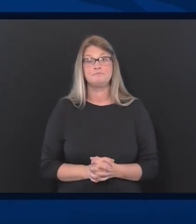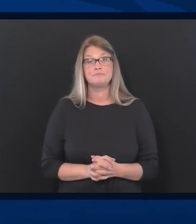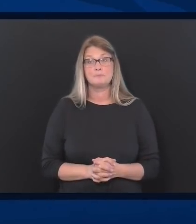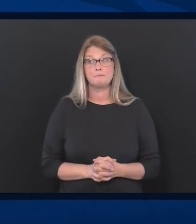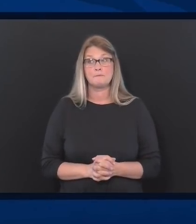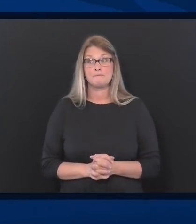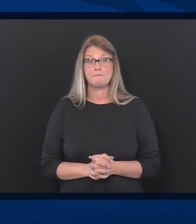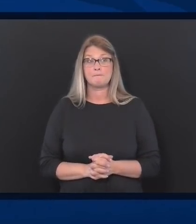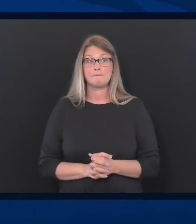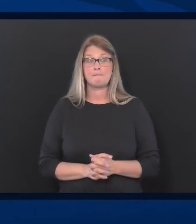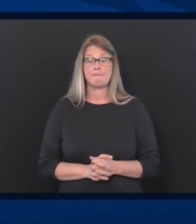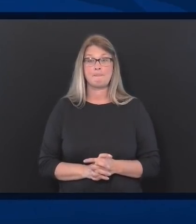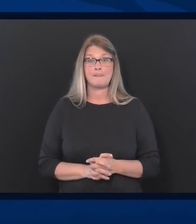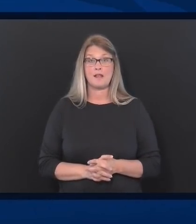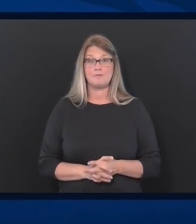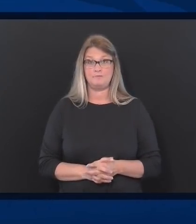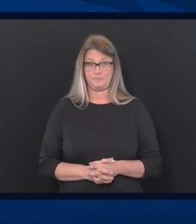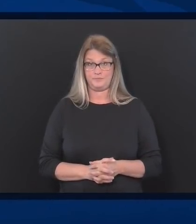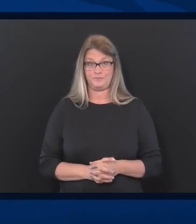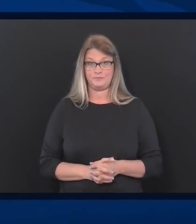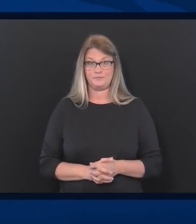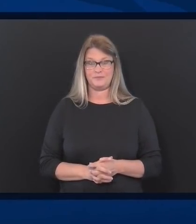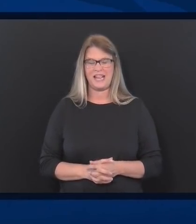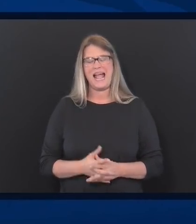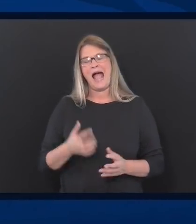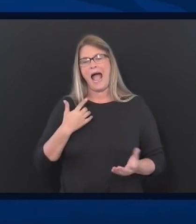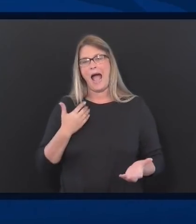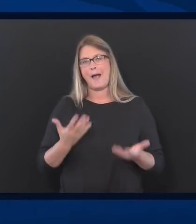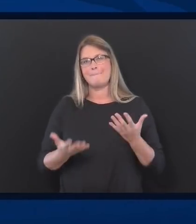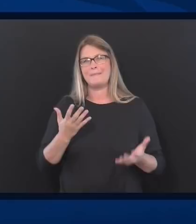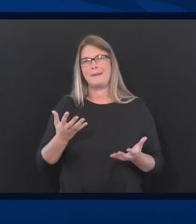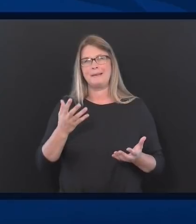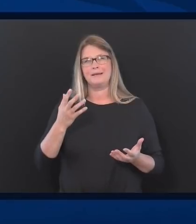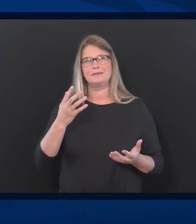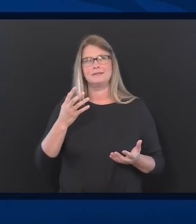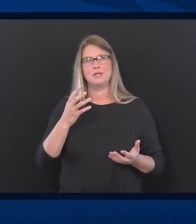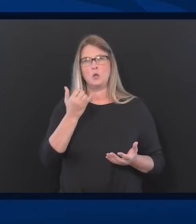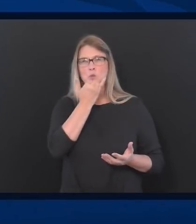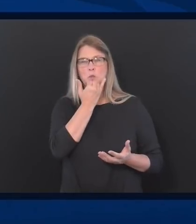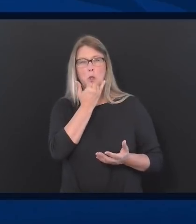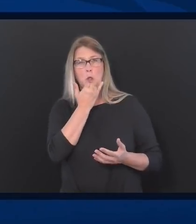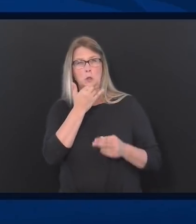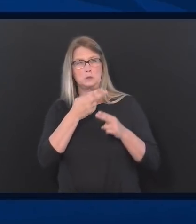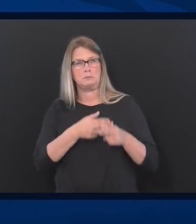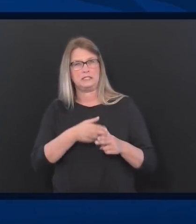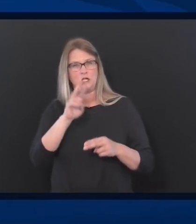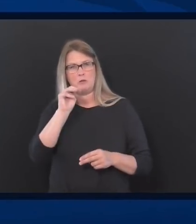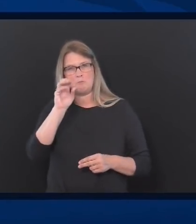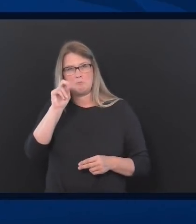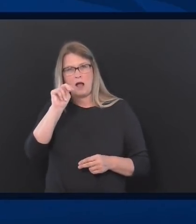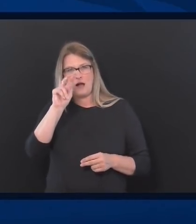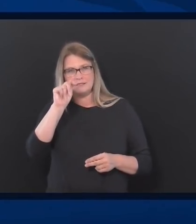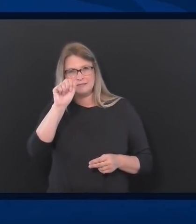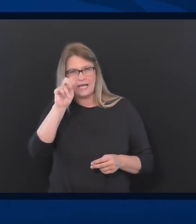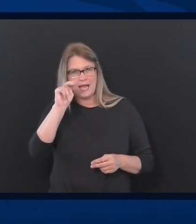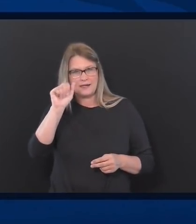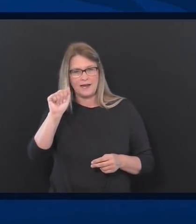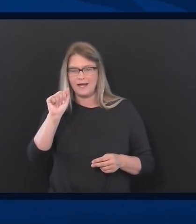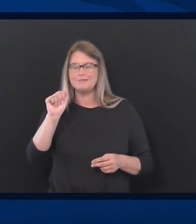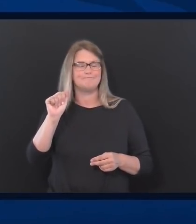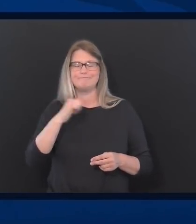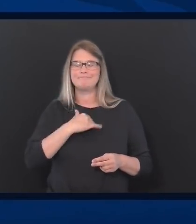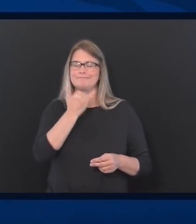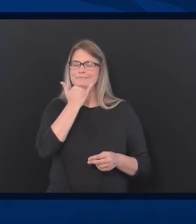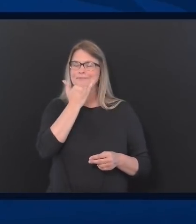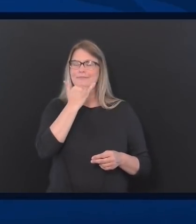and I may have misspoke when I said Montana, because that state that is slightly higher than us is Minnesota,